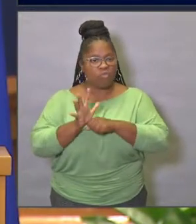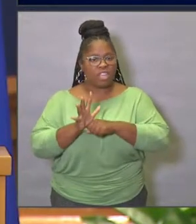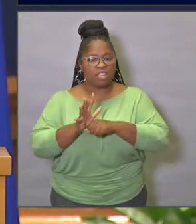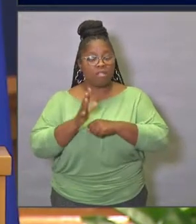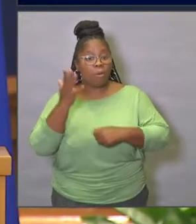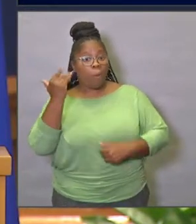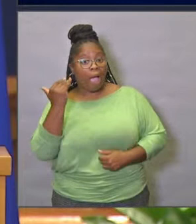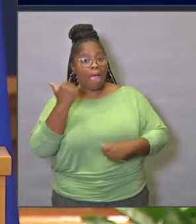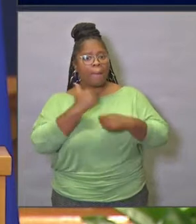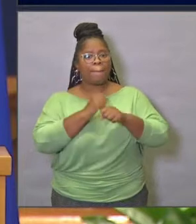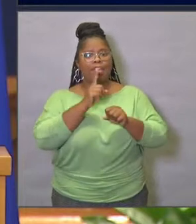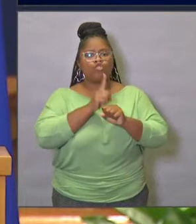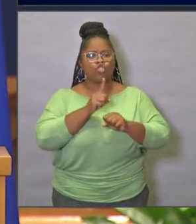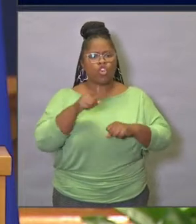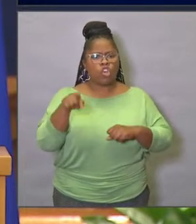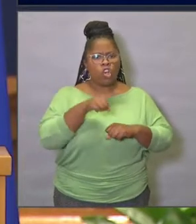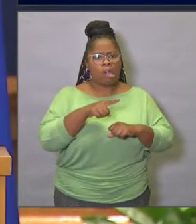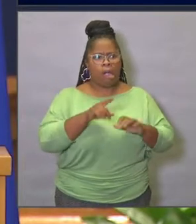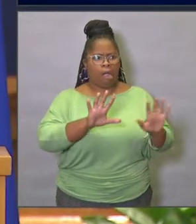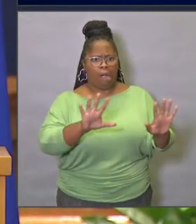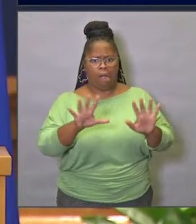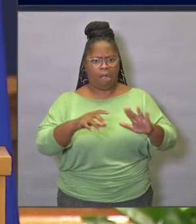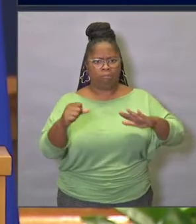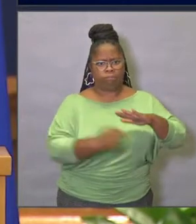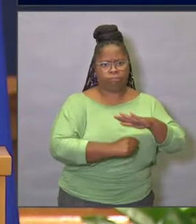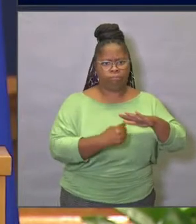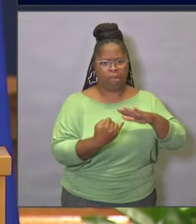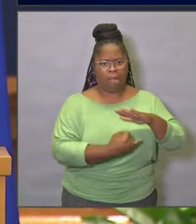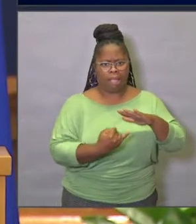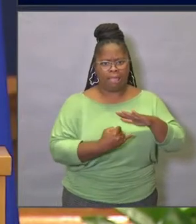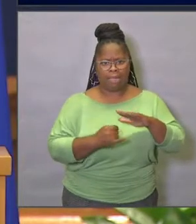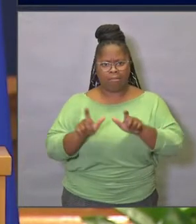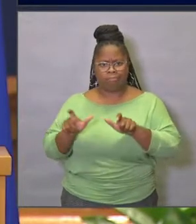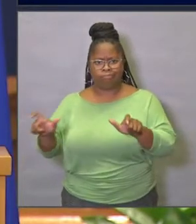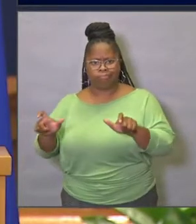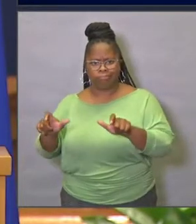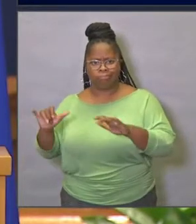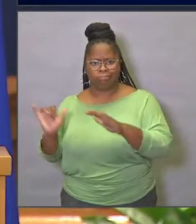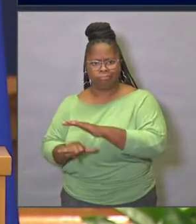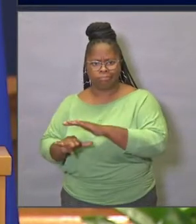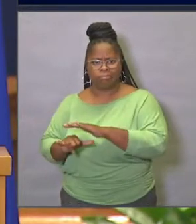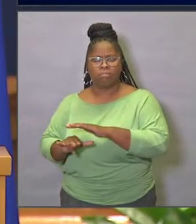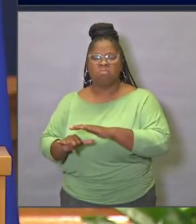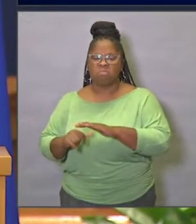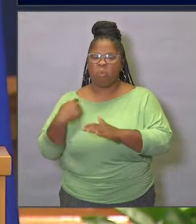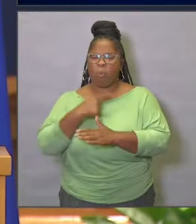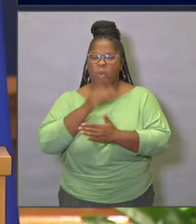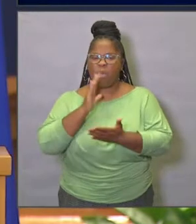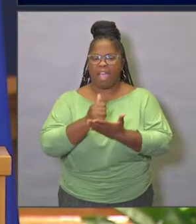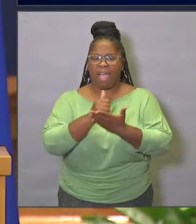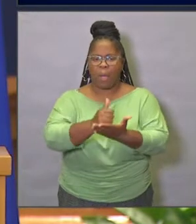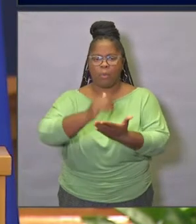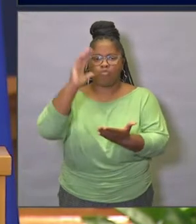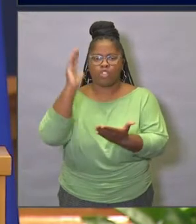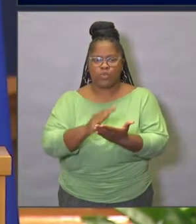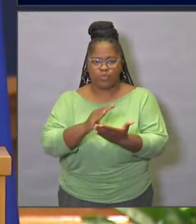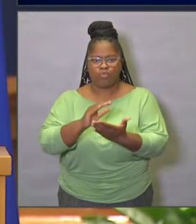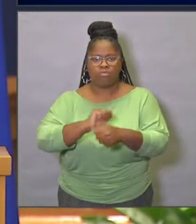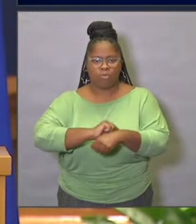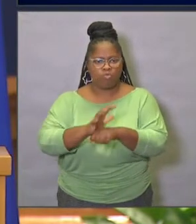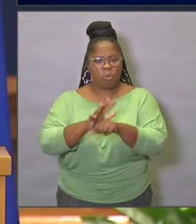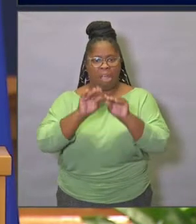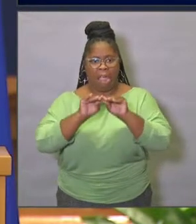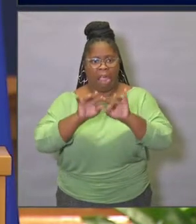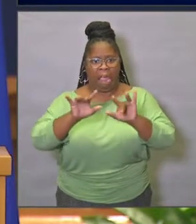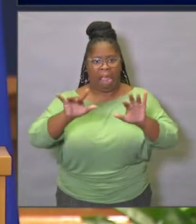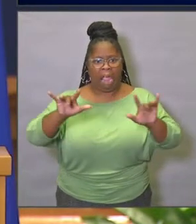close contacts have been appropriately isolated or quarantined. This is our way of helping you reduce transmission